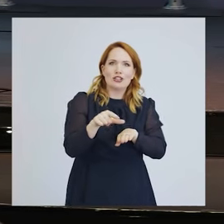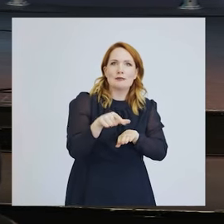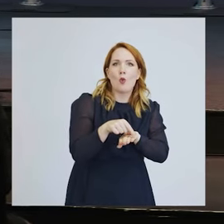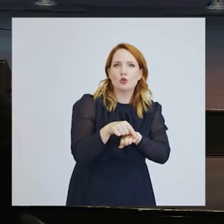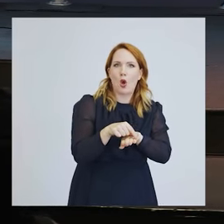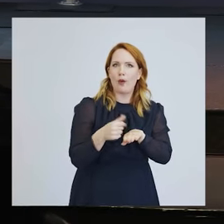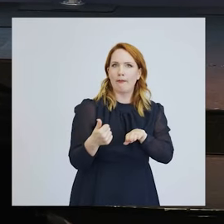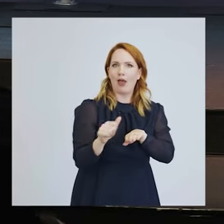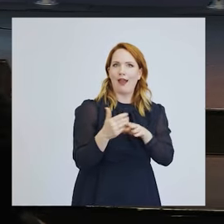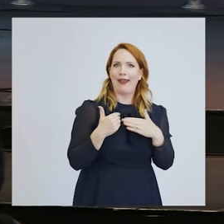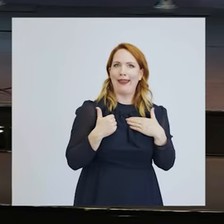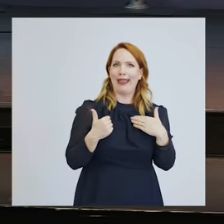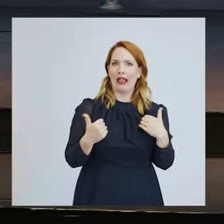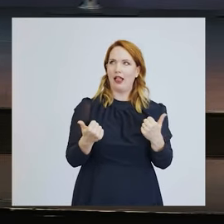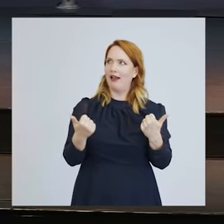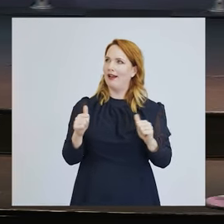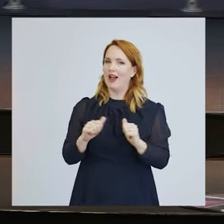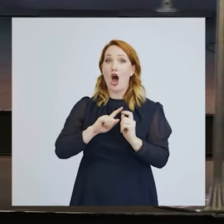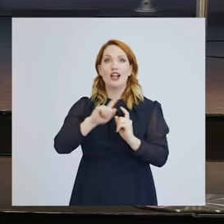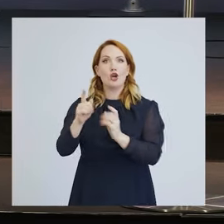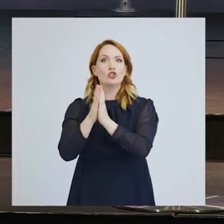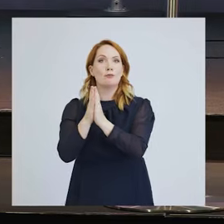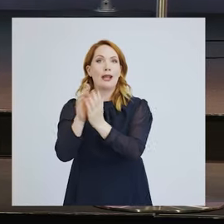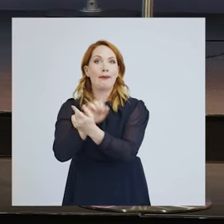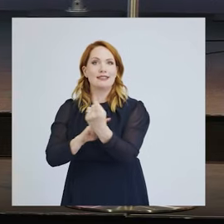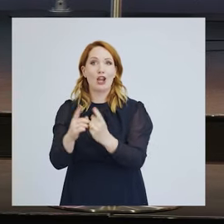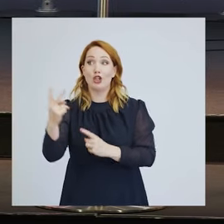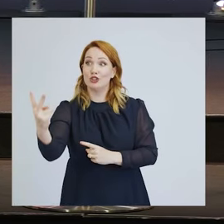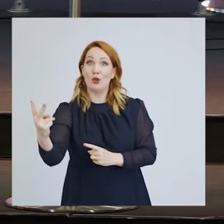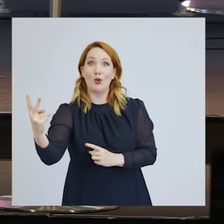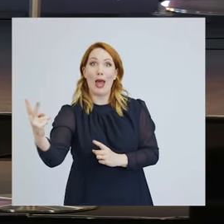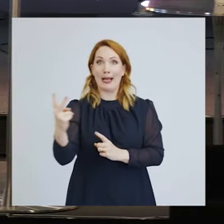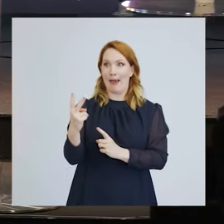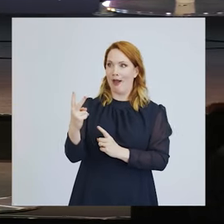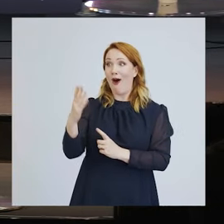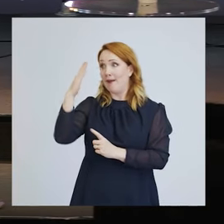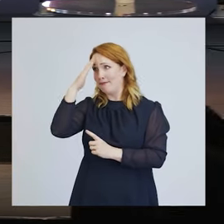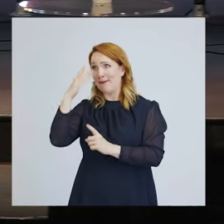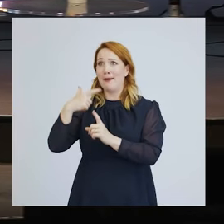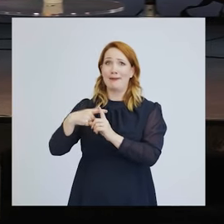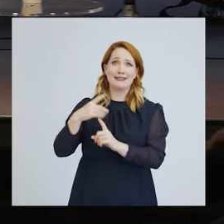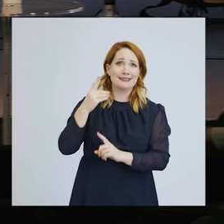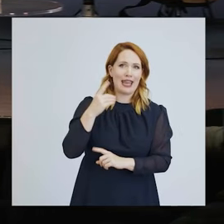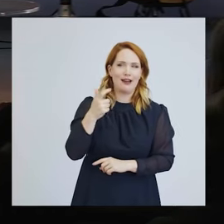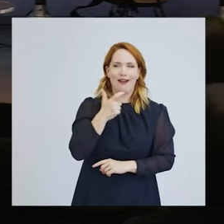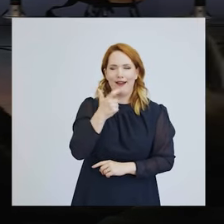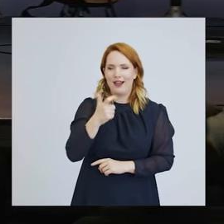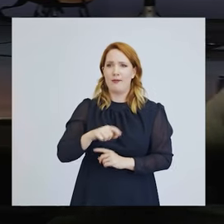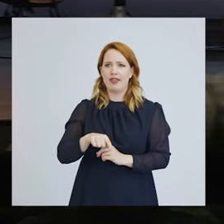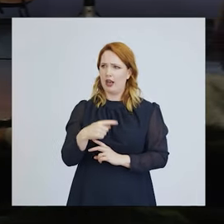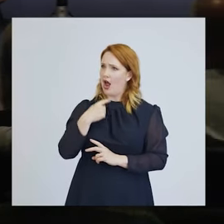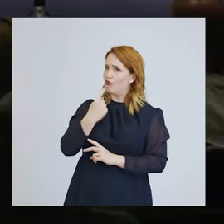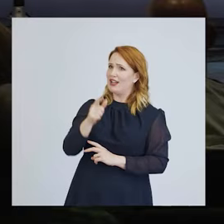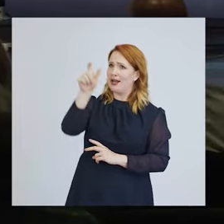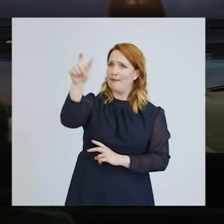receive healing over their pinky toe. And I'll take it. I then go to the prayer meeting and two people turn up.